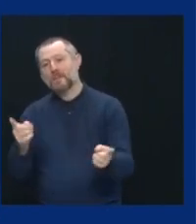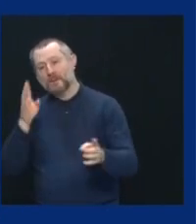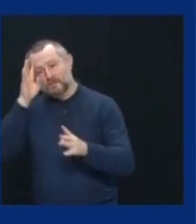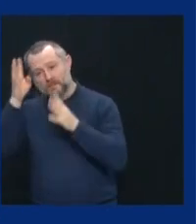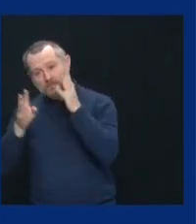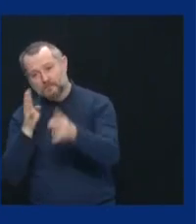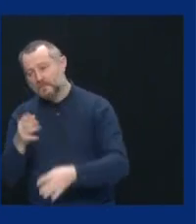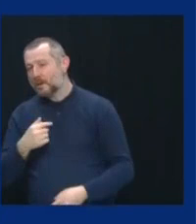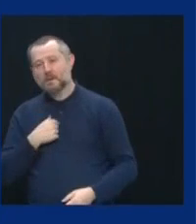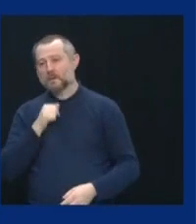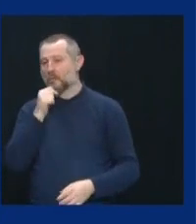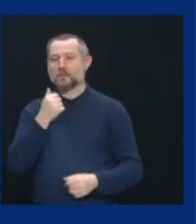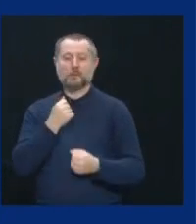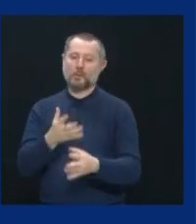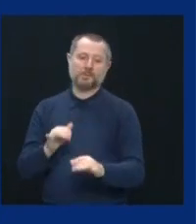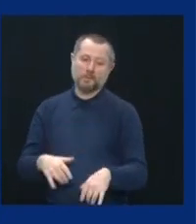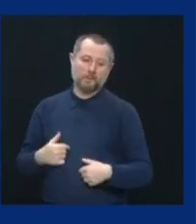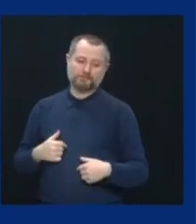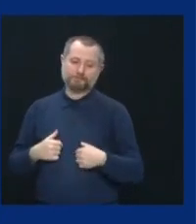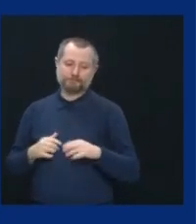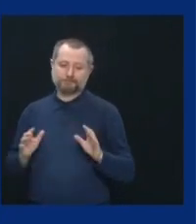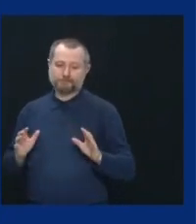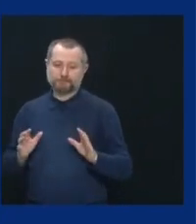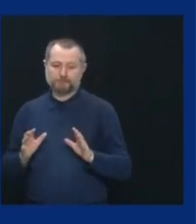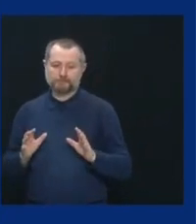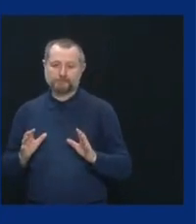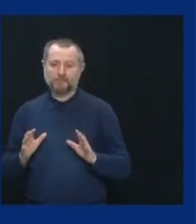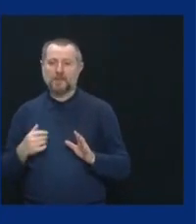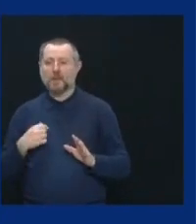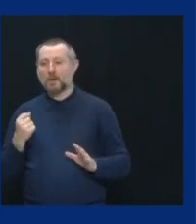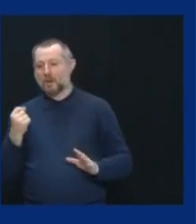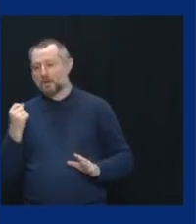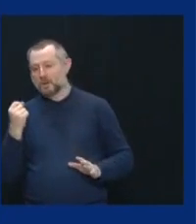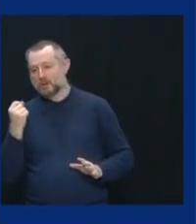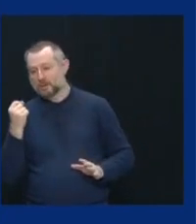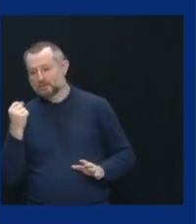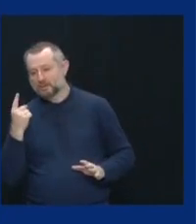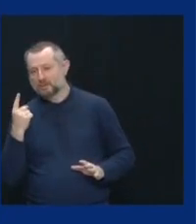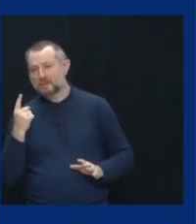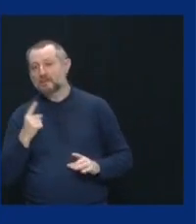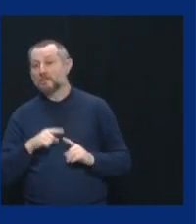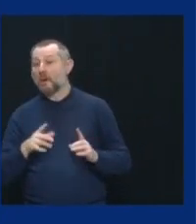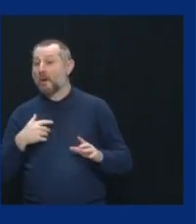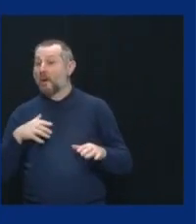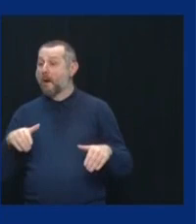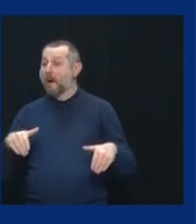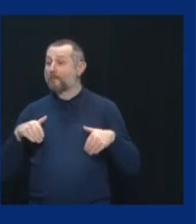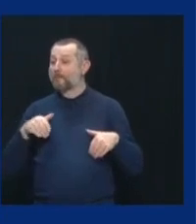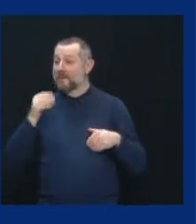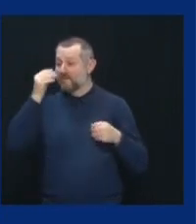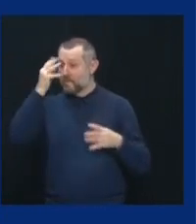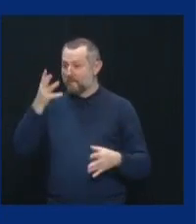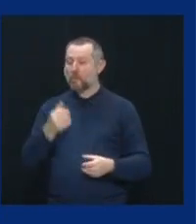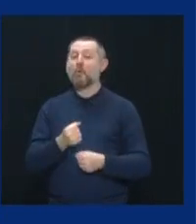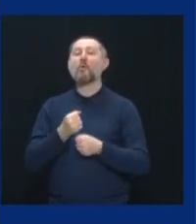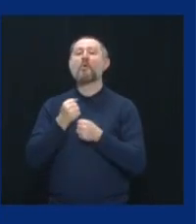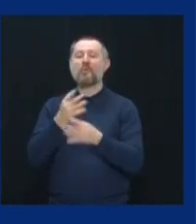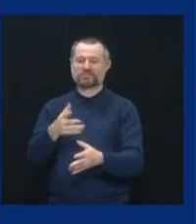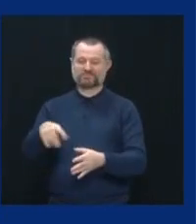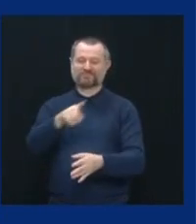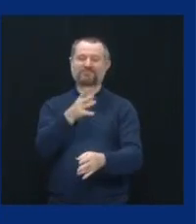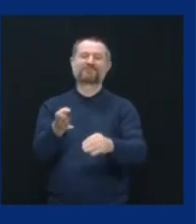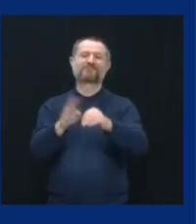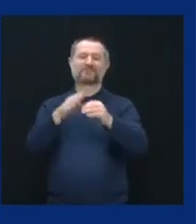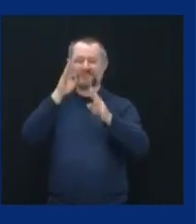didn't create the conspiracy theory. I know, Governor, but you created the void. And when you created the